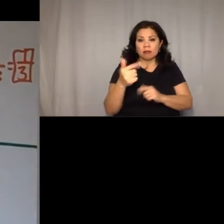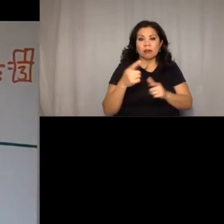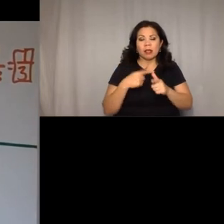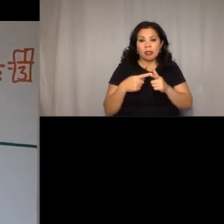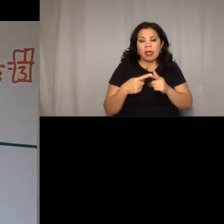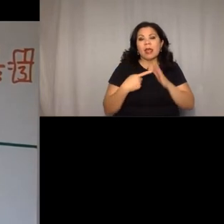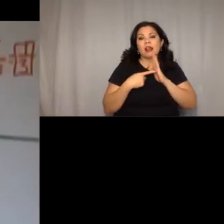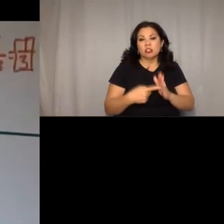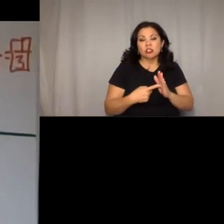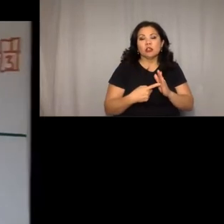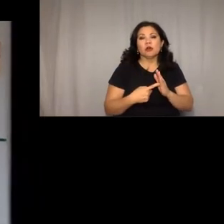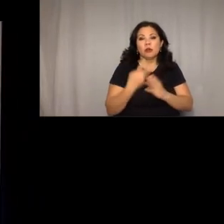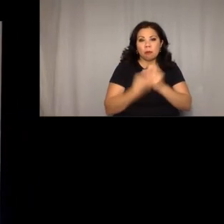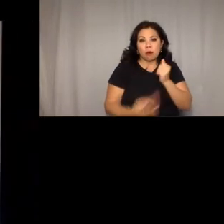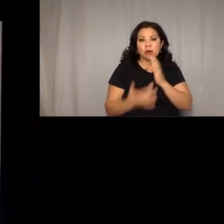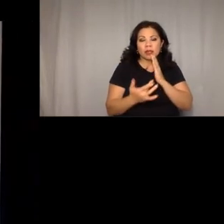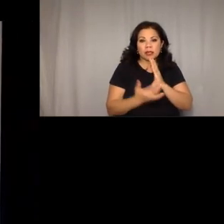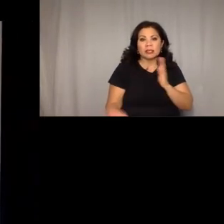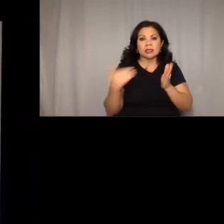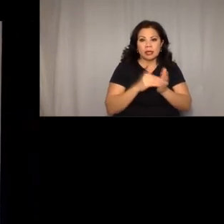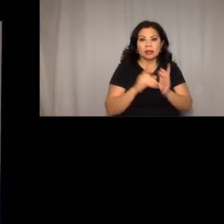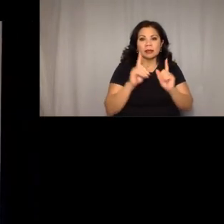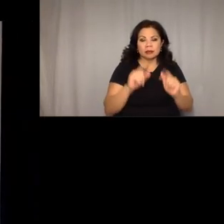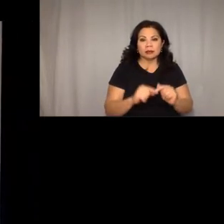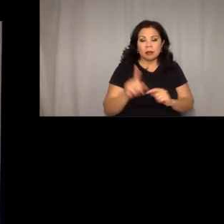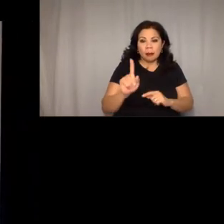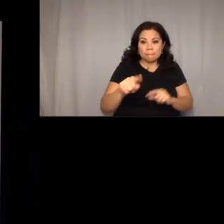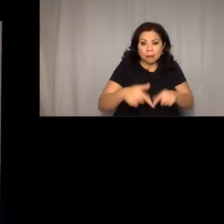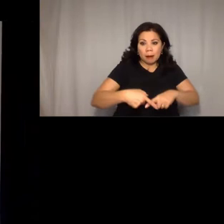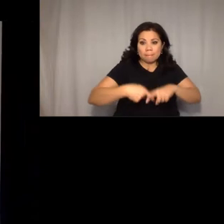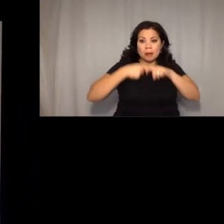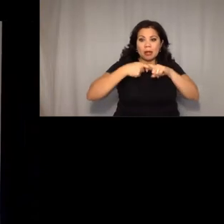both ways of how to do this. All right, go ahead. Press pause now.